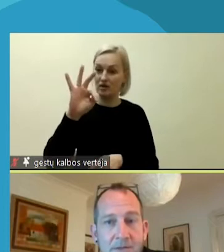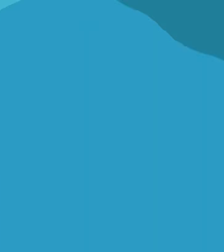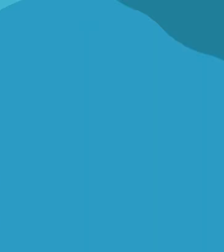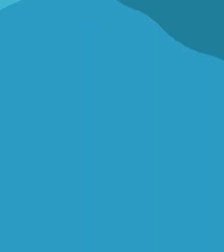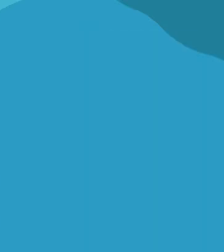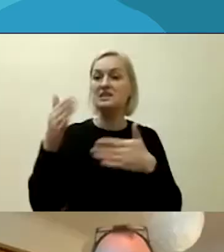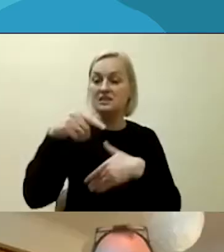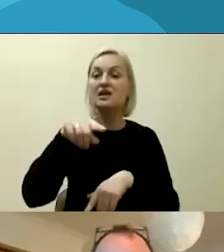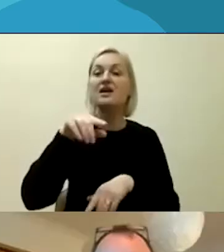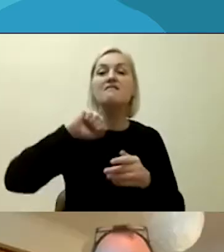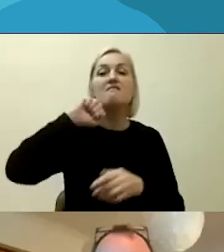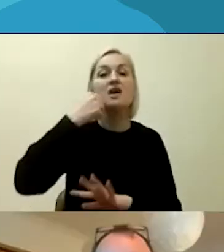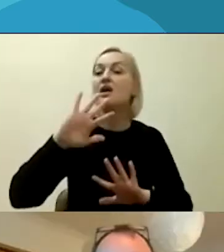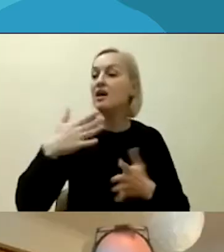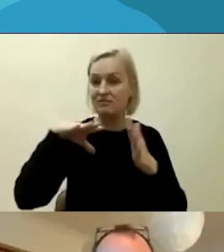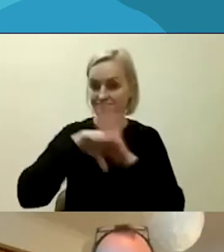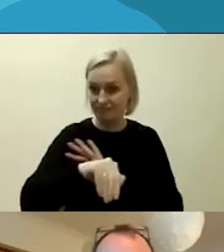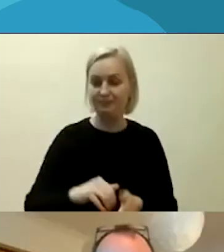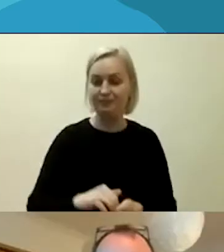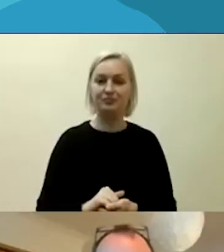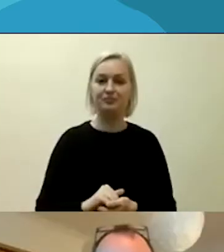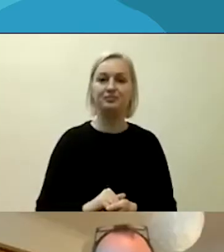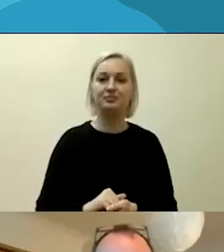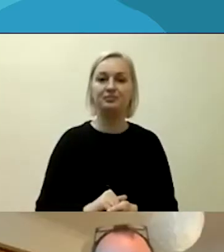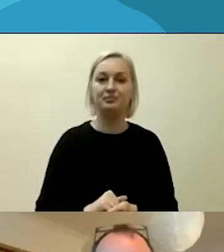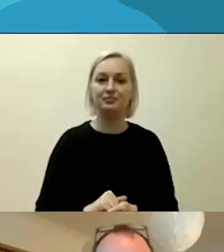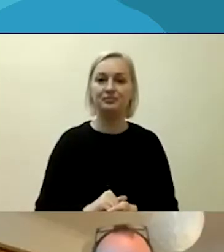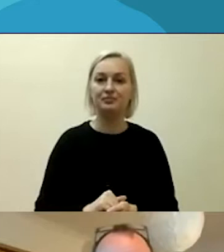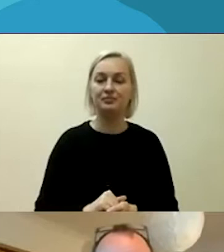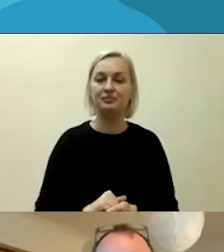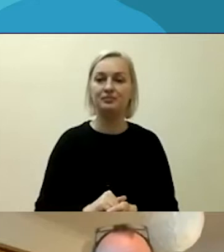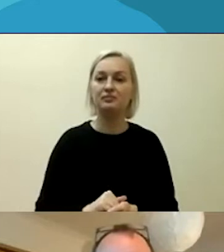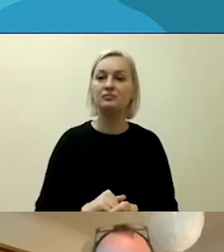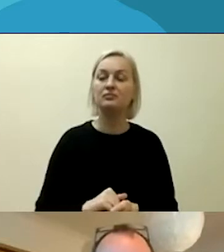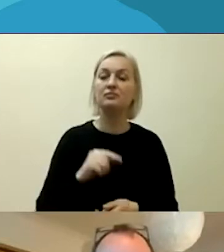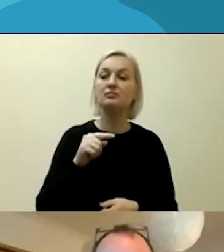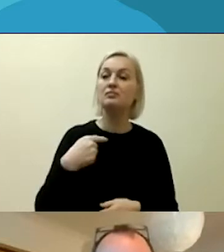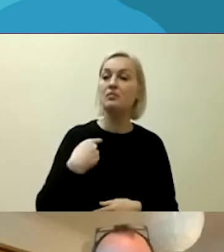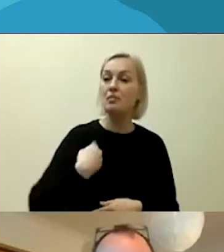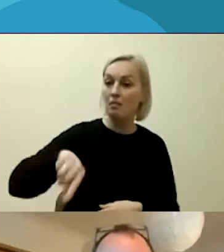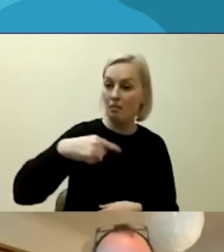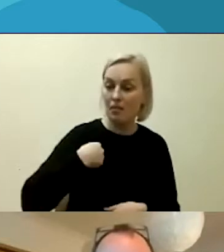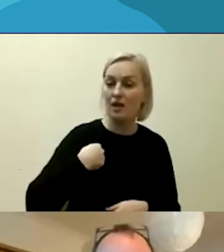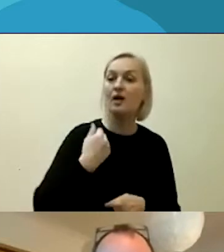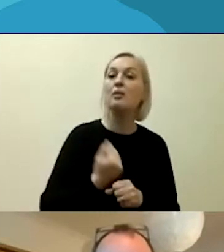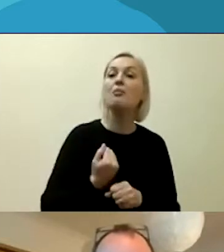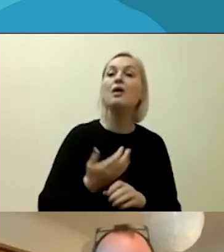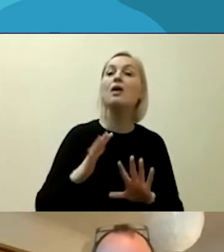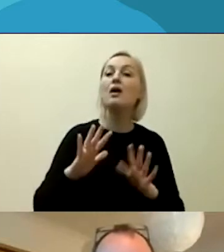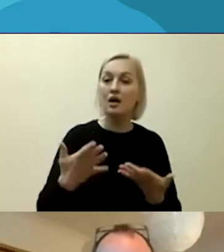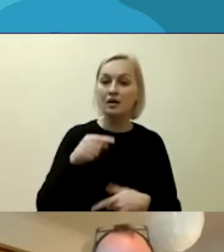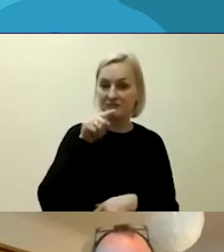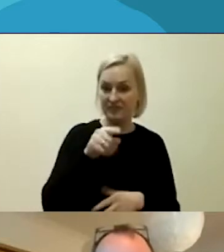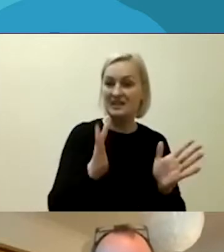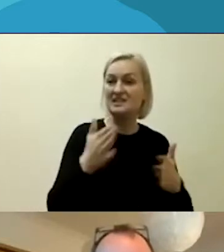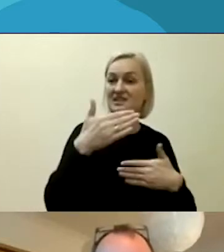talk about how we have made it into an effective tool, both for data collection, but also